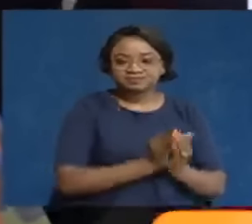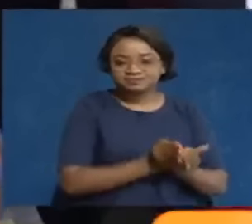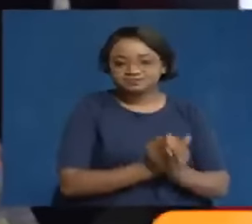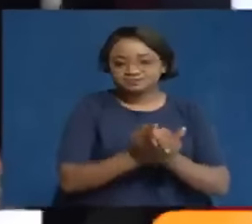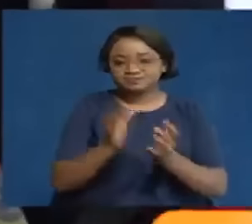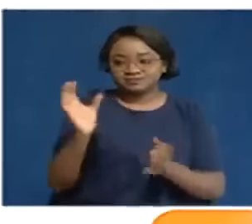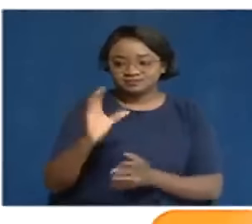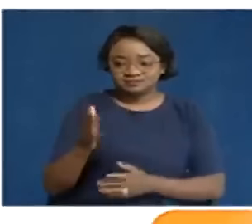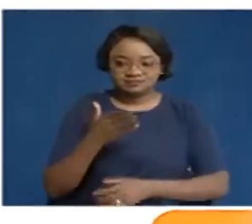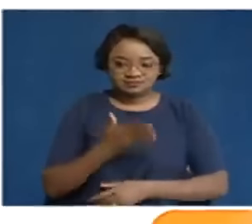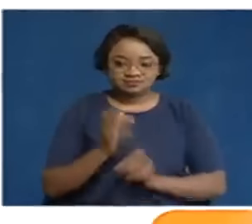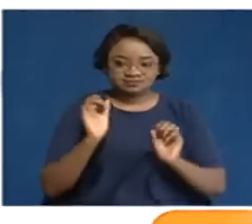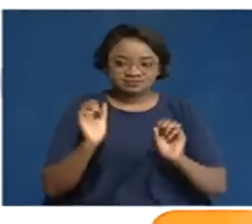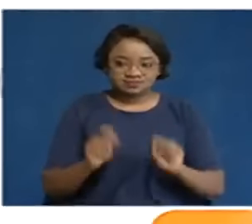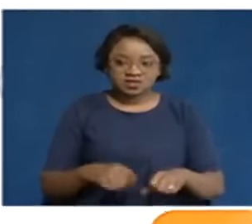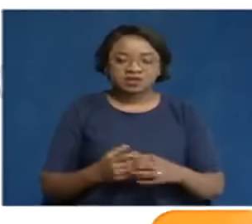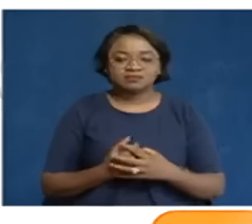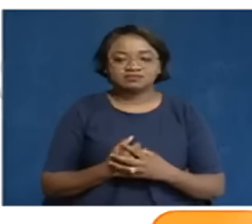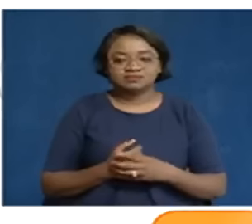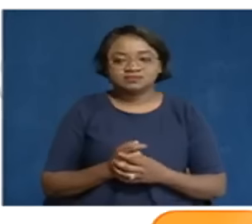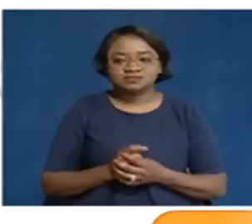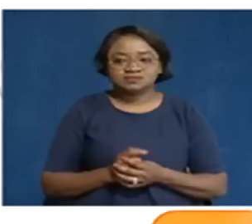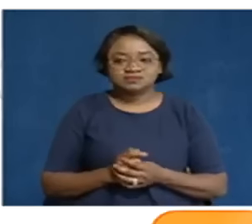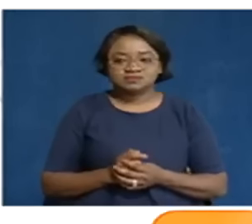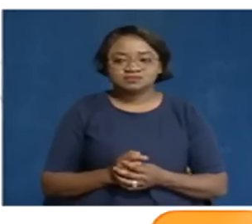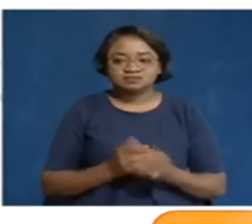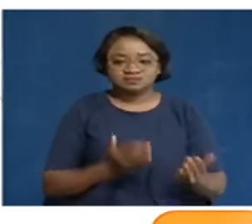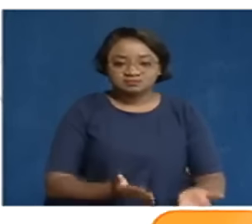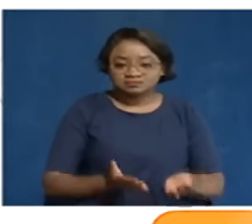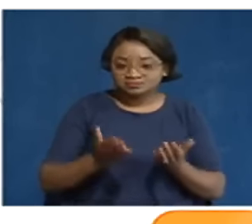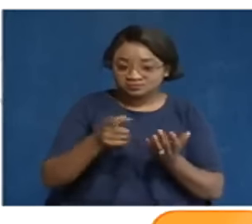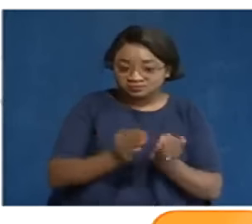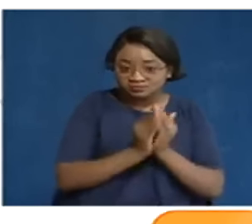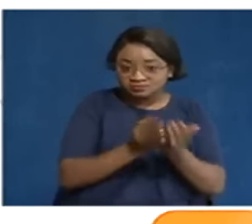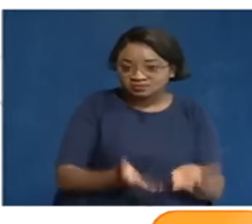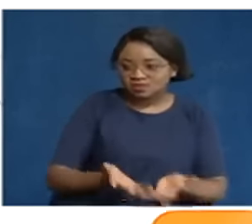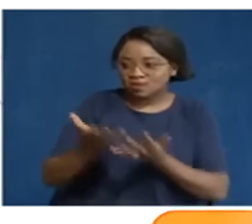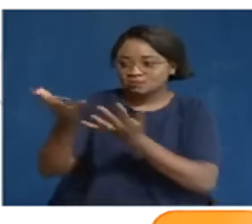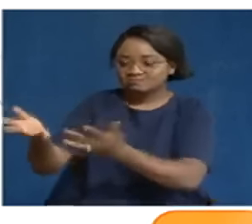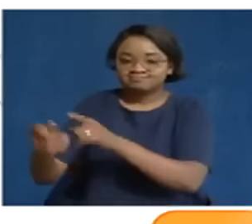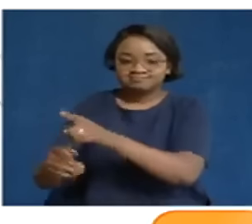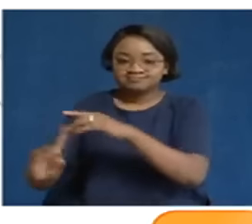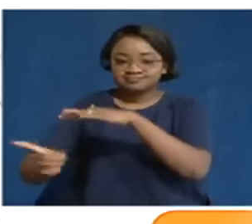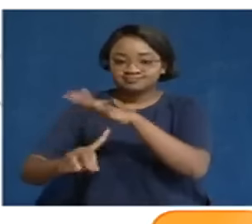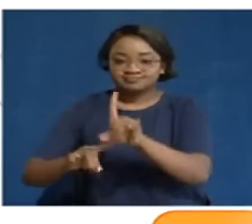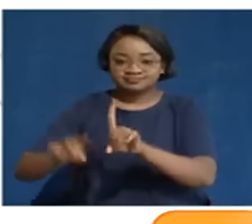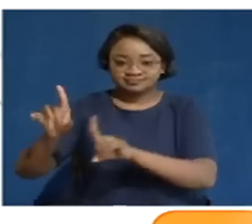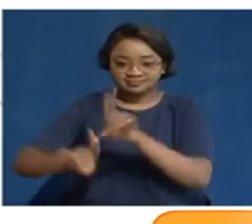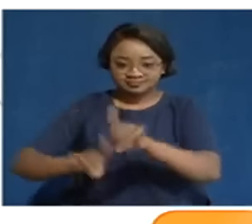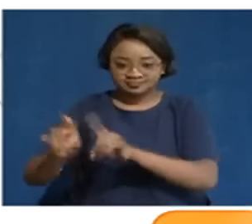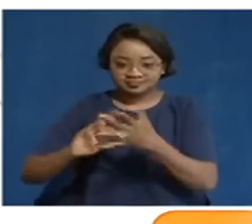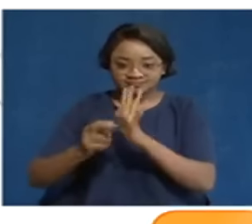Today, as we hand over MV Uhuru 2 to the Ministry of Transport, we are not just transferring a